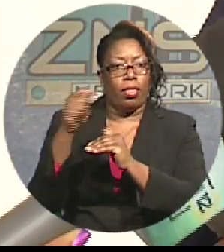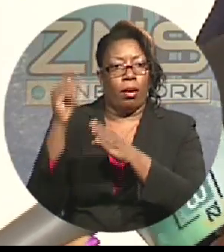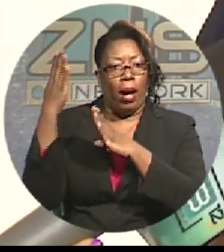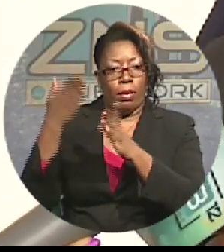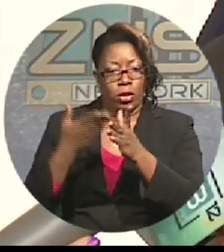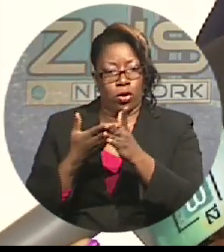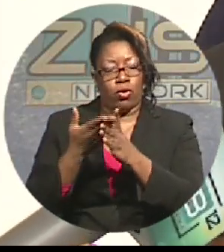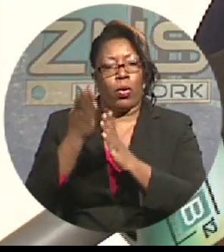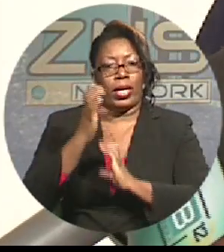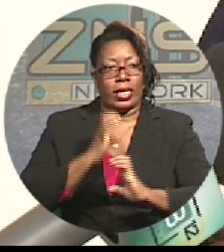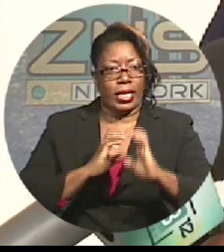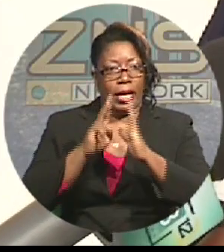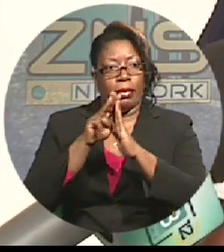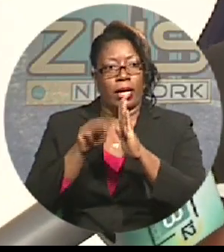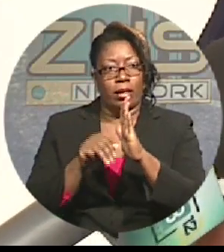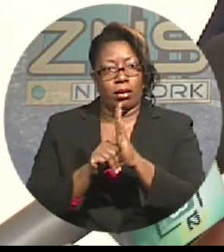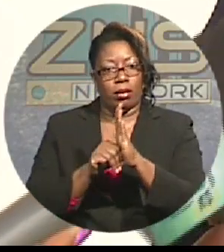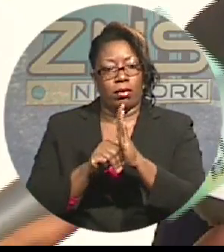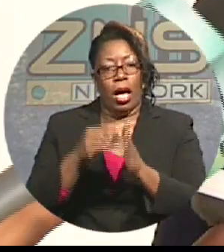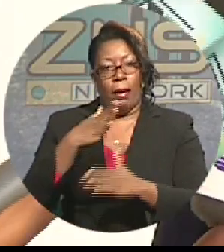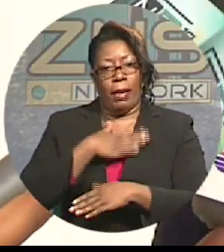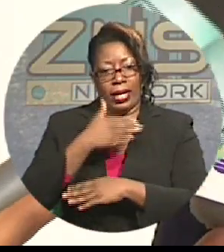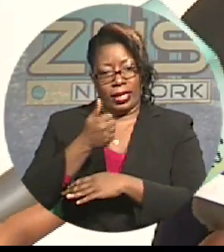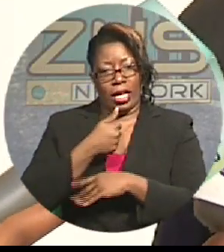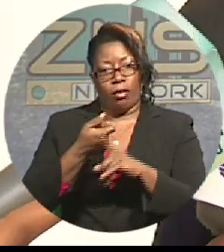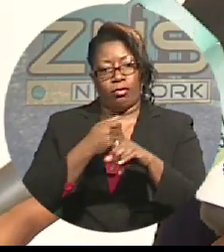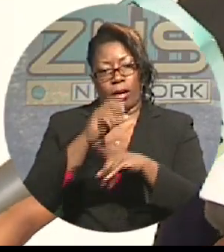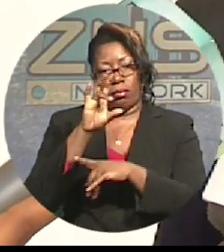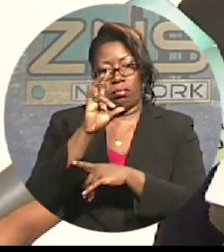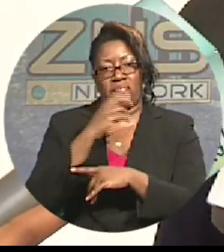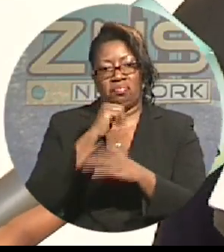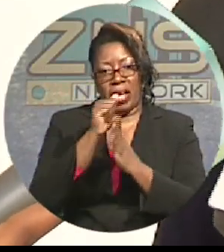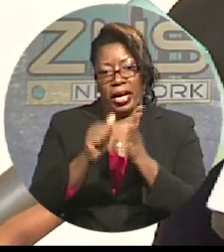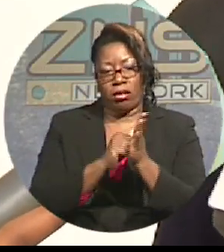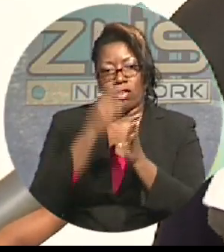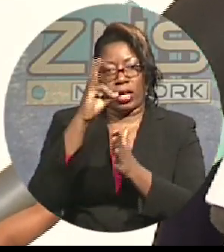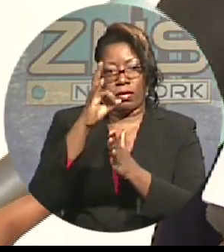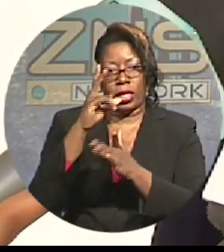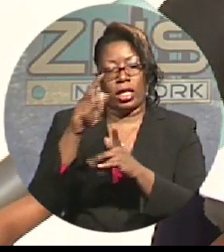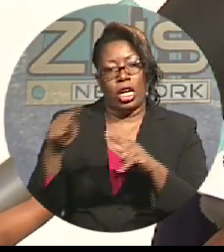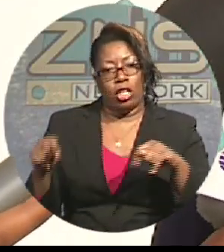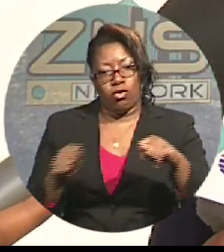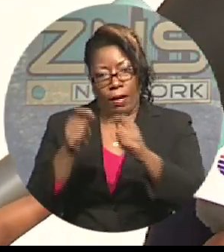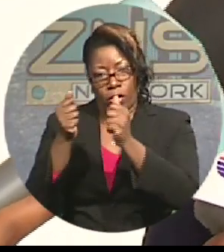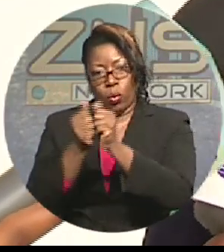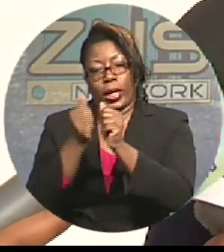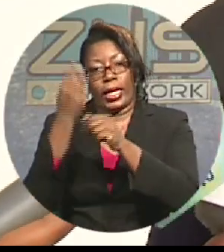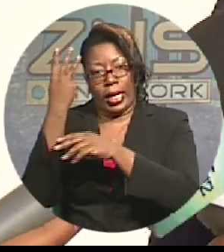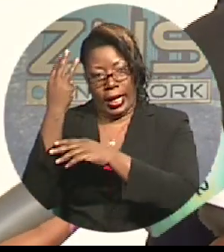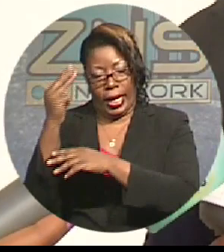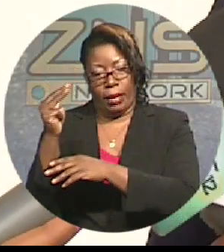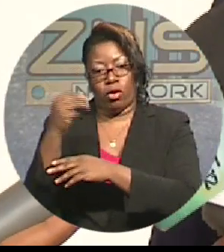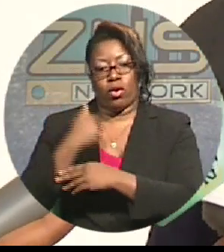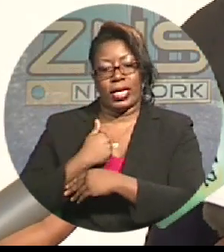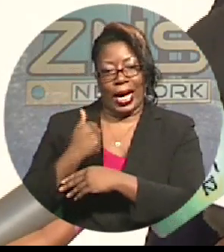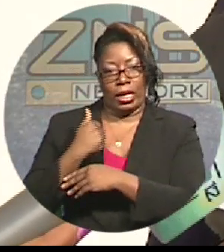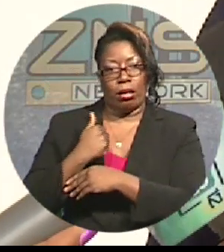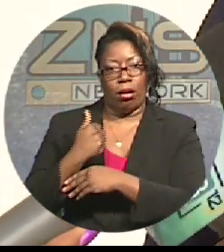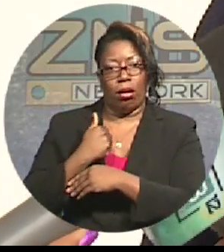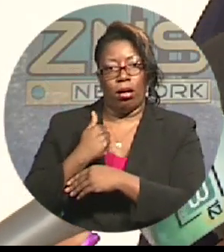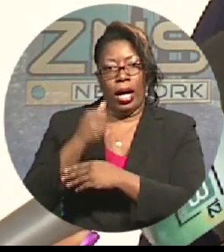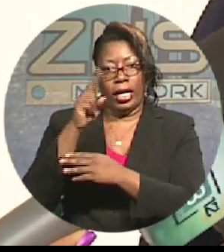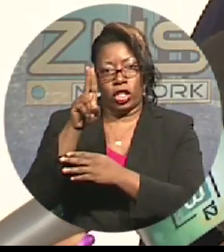entertainment. I myself, from the age of 17, traveled with him all over the U.S., Canada. He went over to